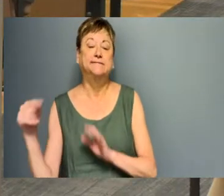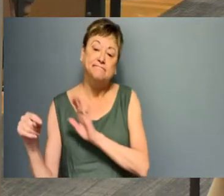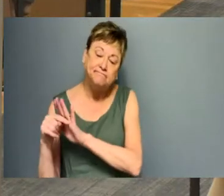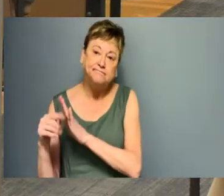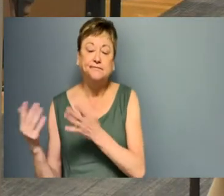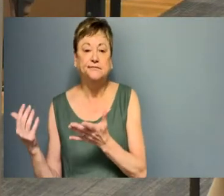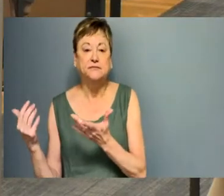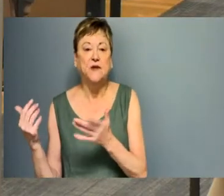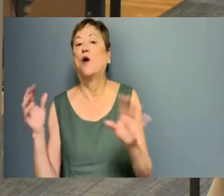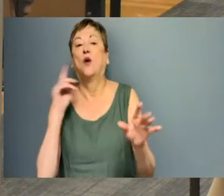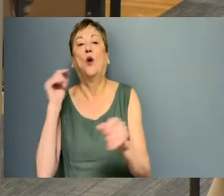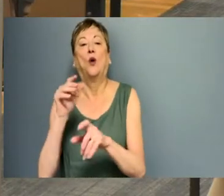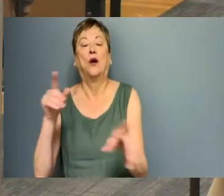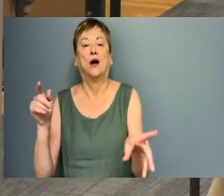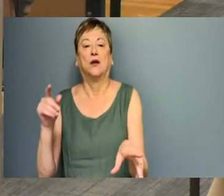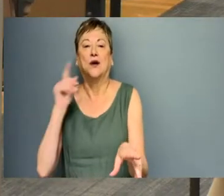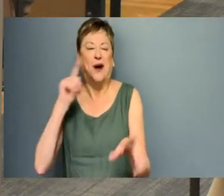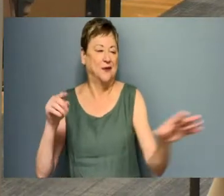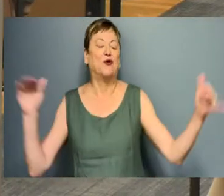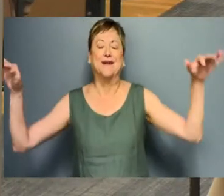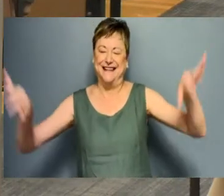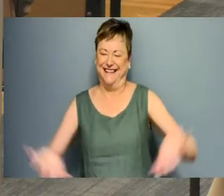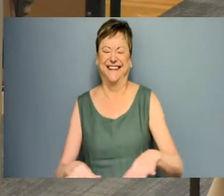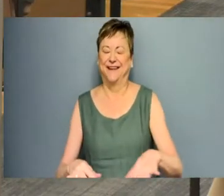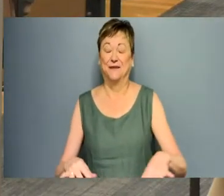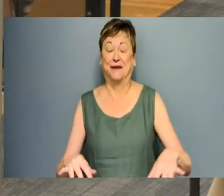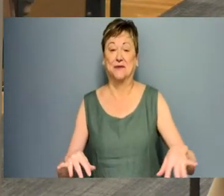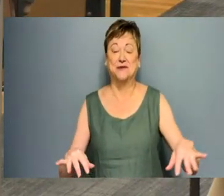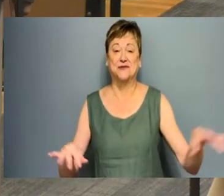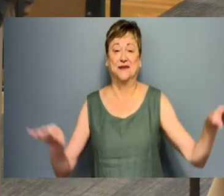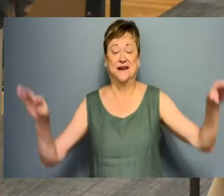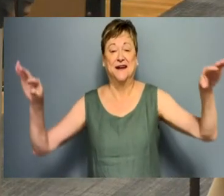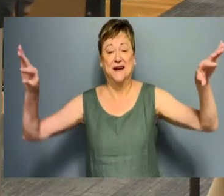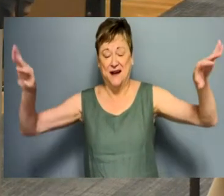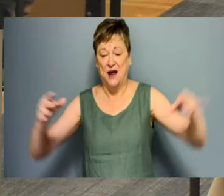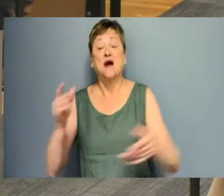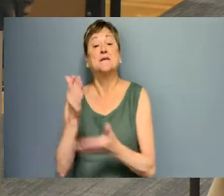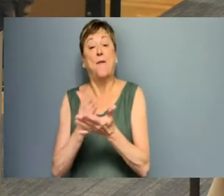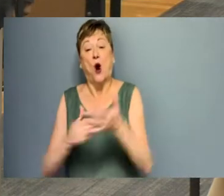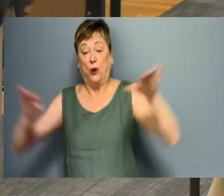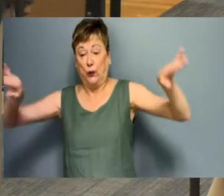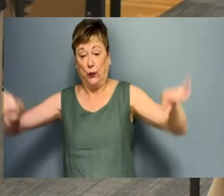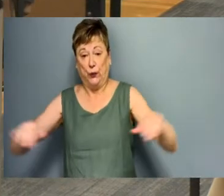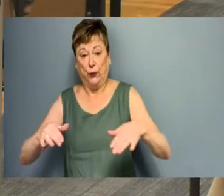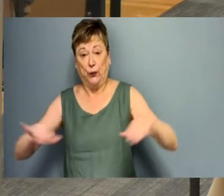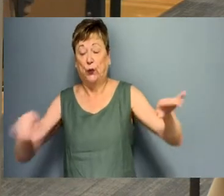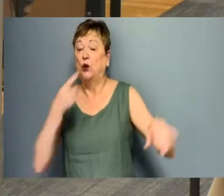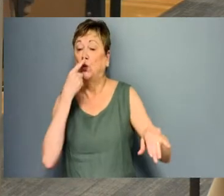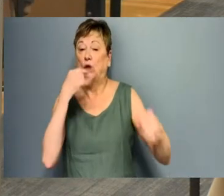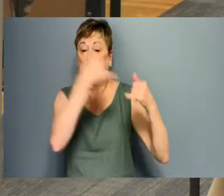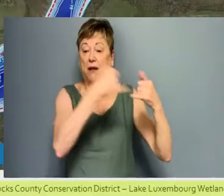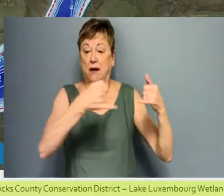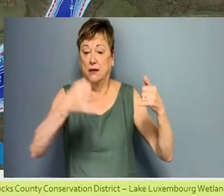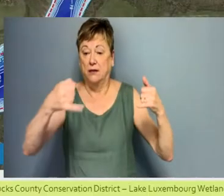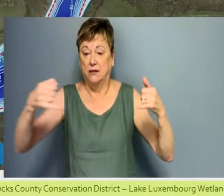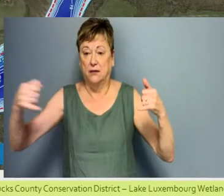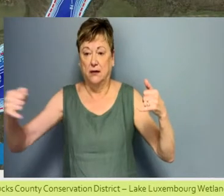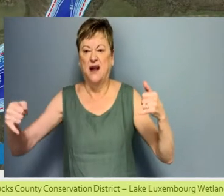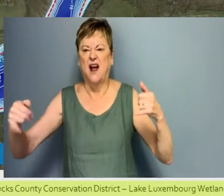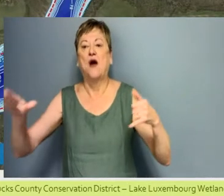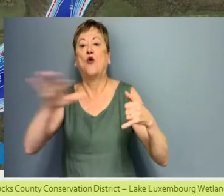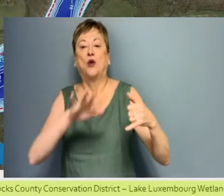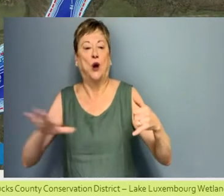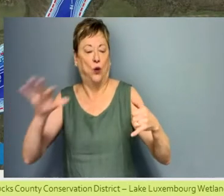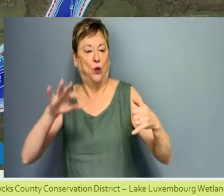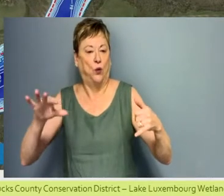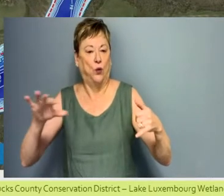portions of the lake, as you see on the, kind of can see on the image to the right, the red dotted line is approximately where the